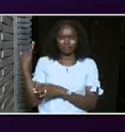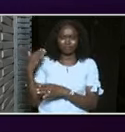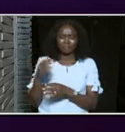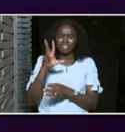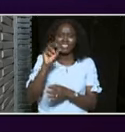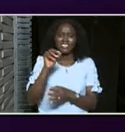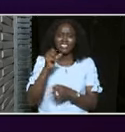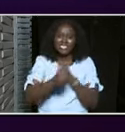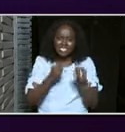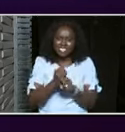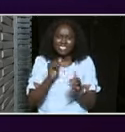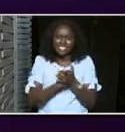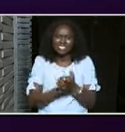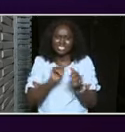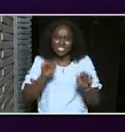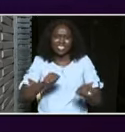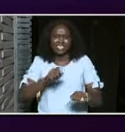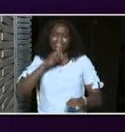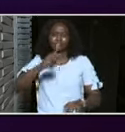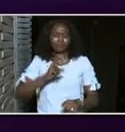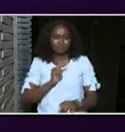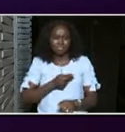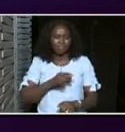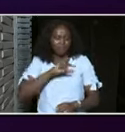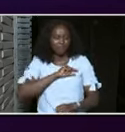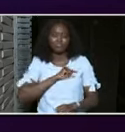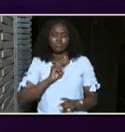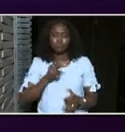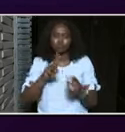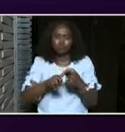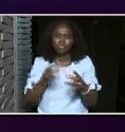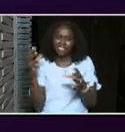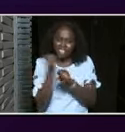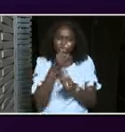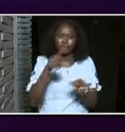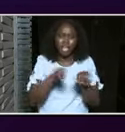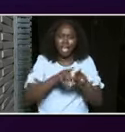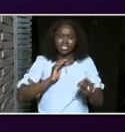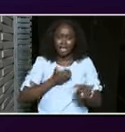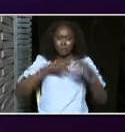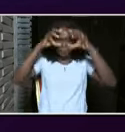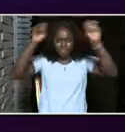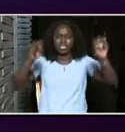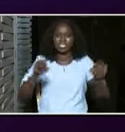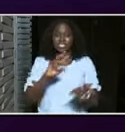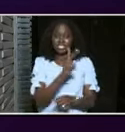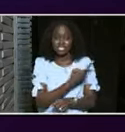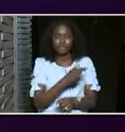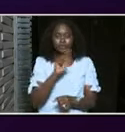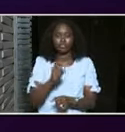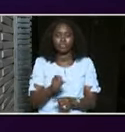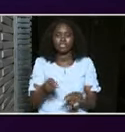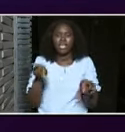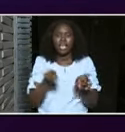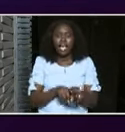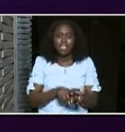30 years that is convincing enough for us to take you as a president? And secondly, in regards to your scholarship, how do you intend to